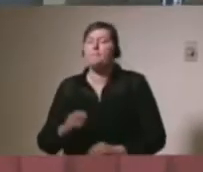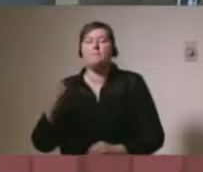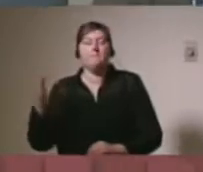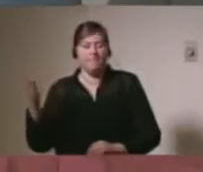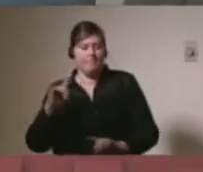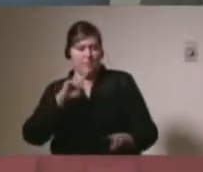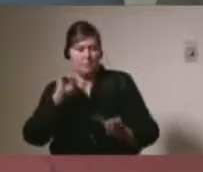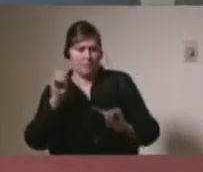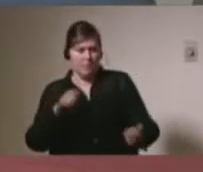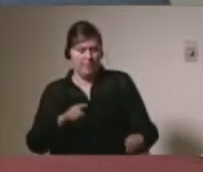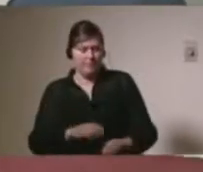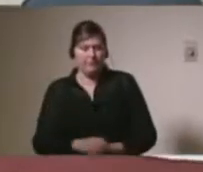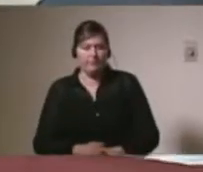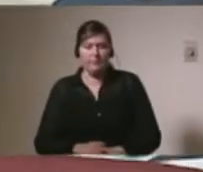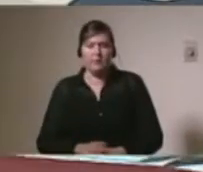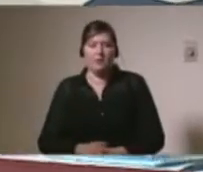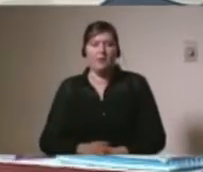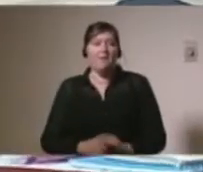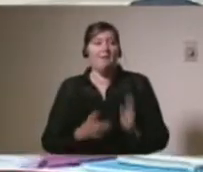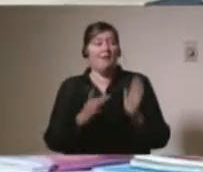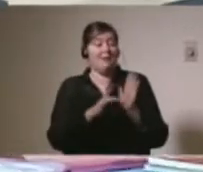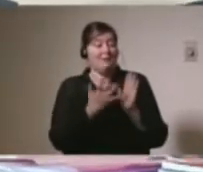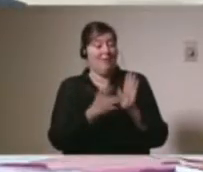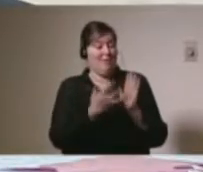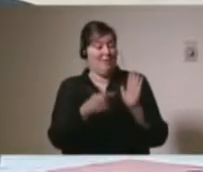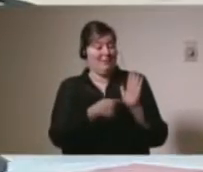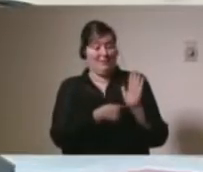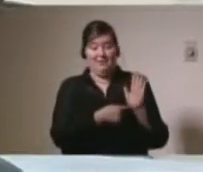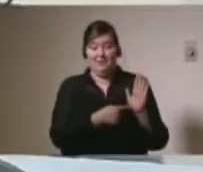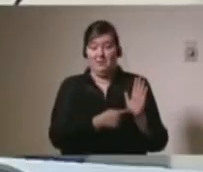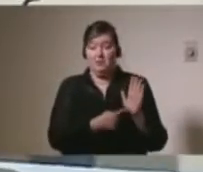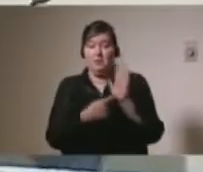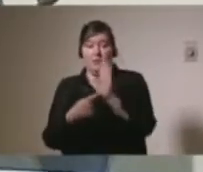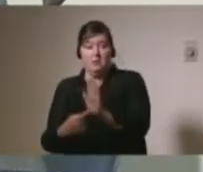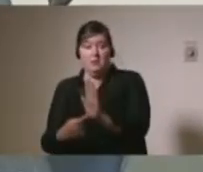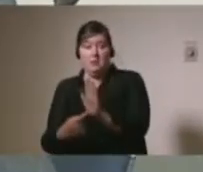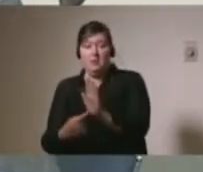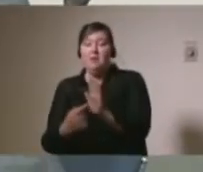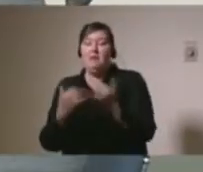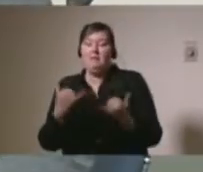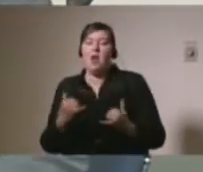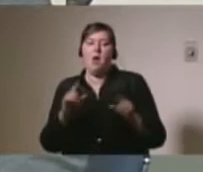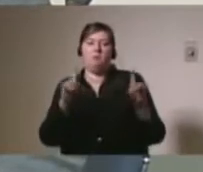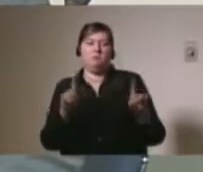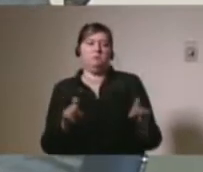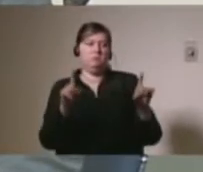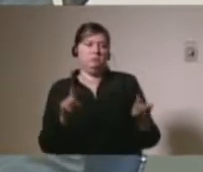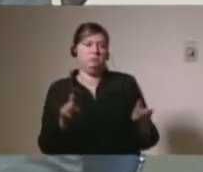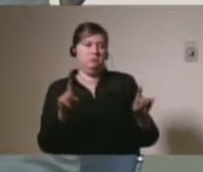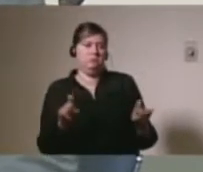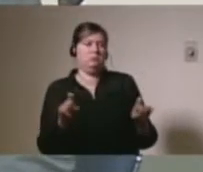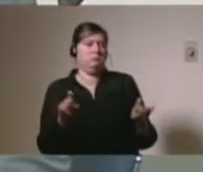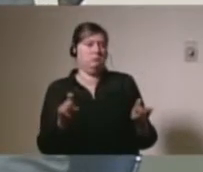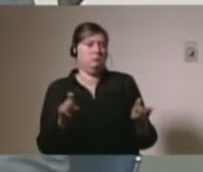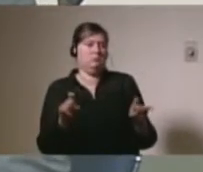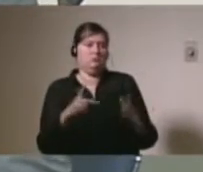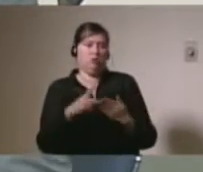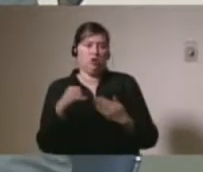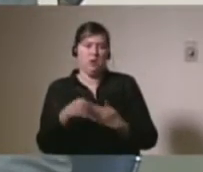Right now, that tablet service is experimental